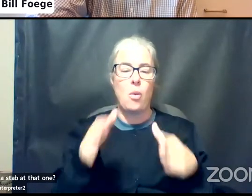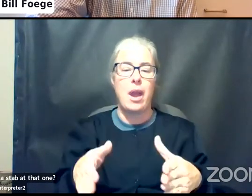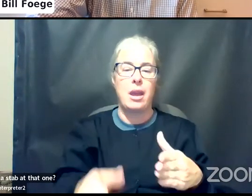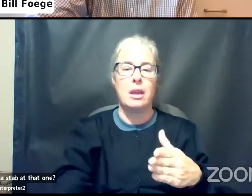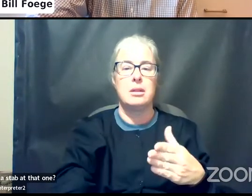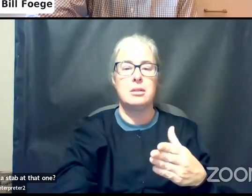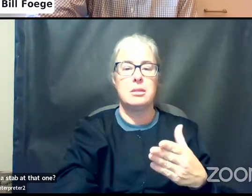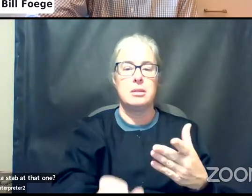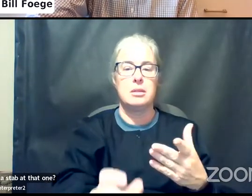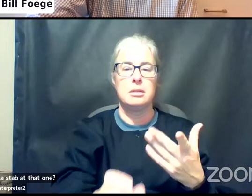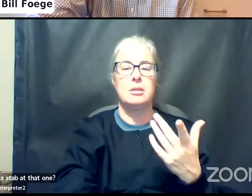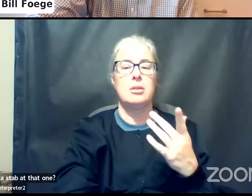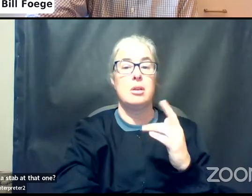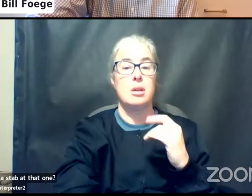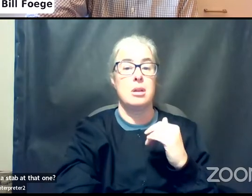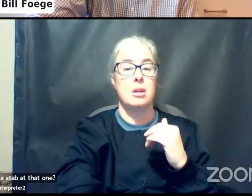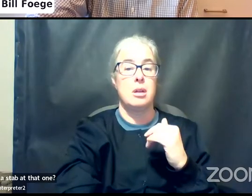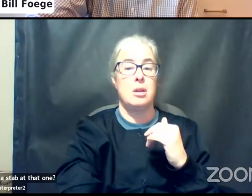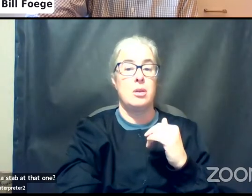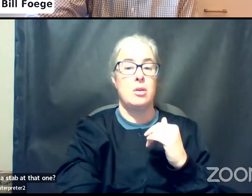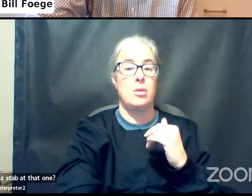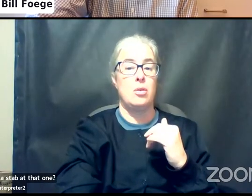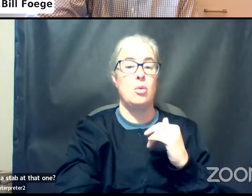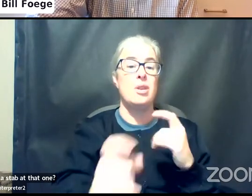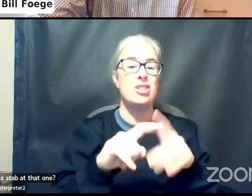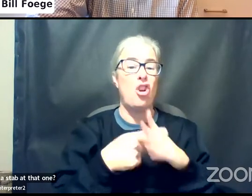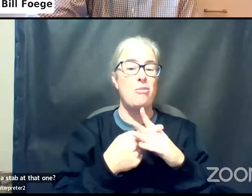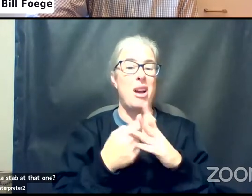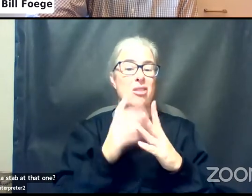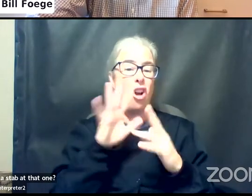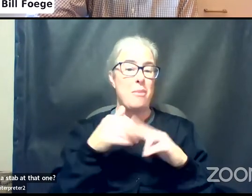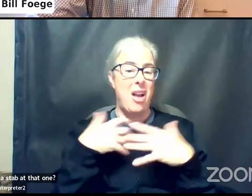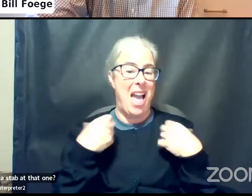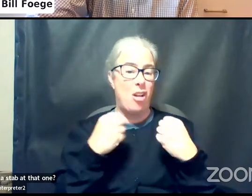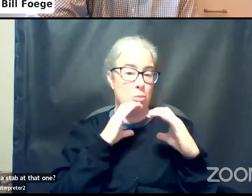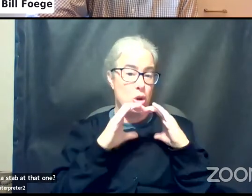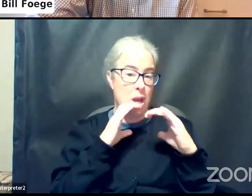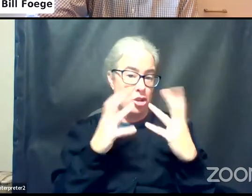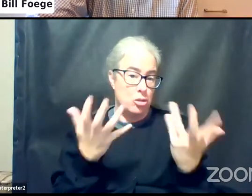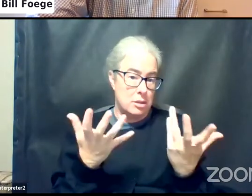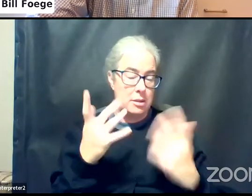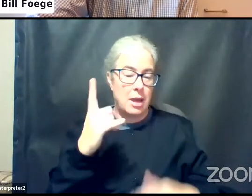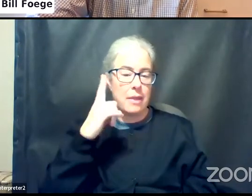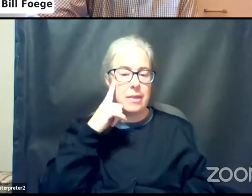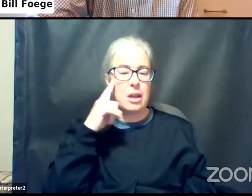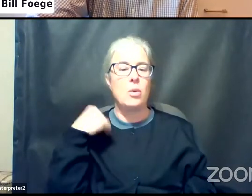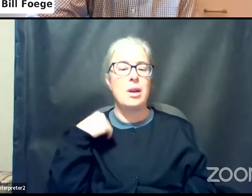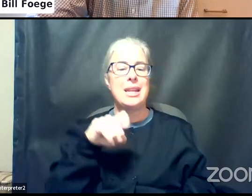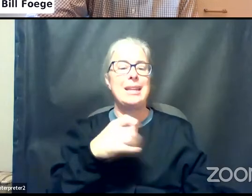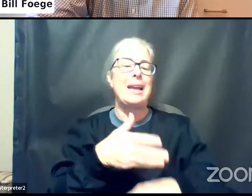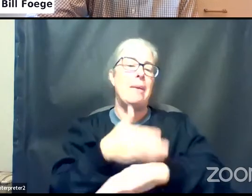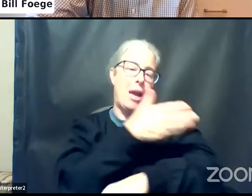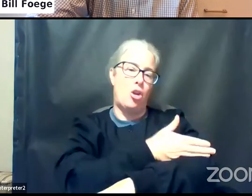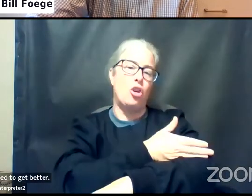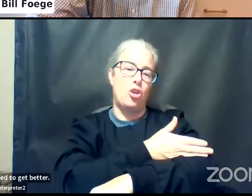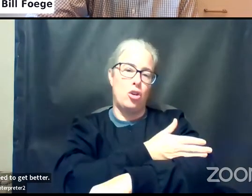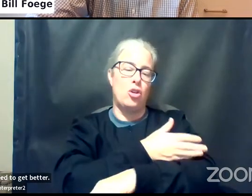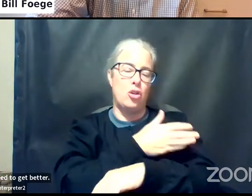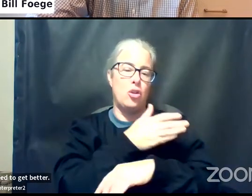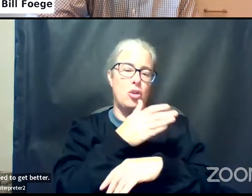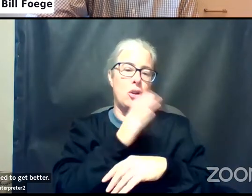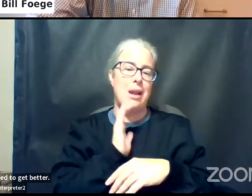you know we started out talking about health Communications you know I think um we need to get better at